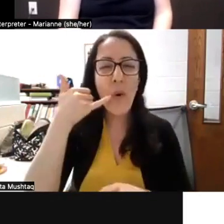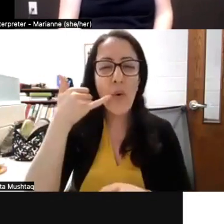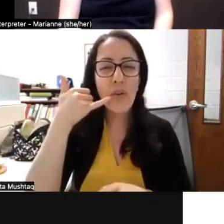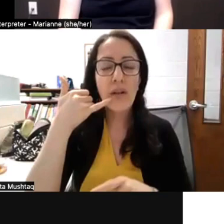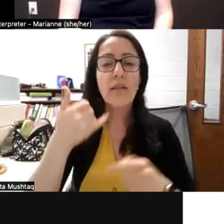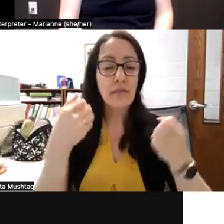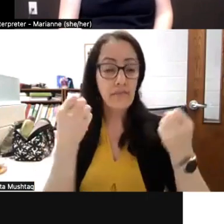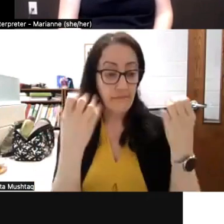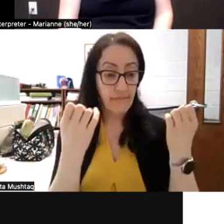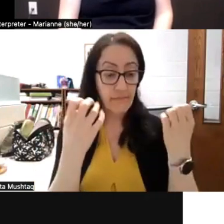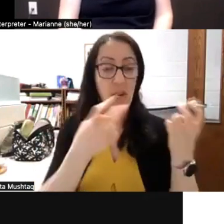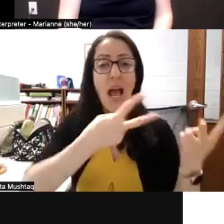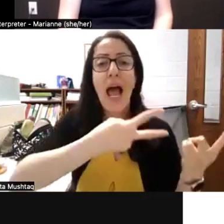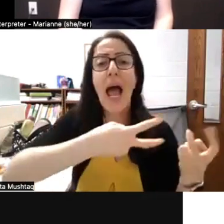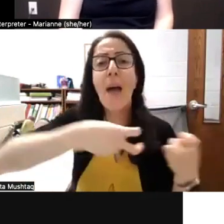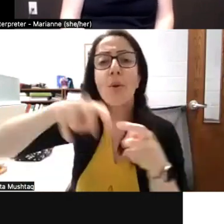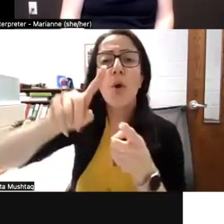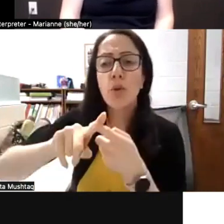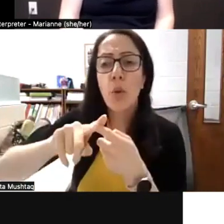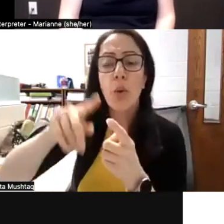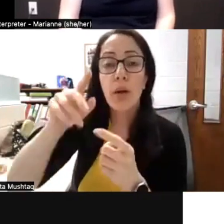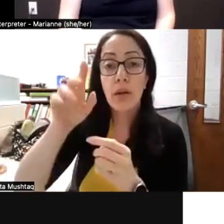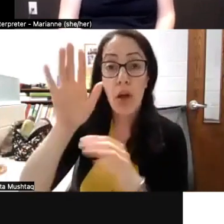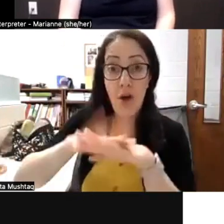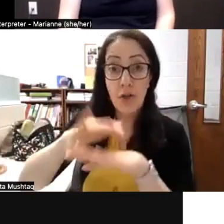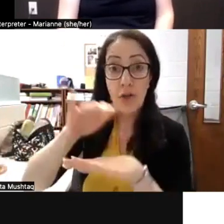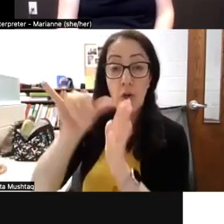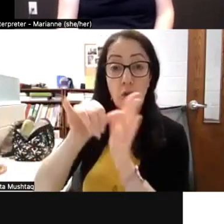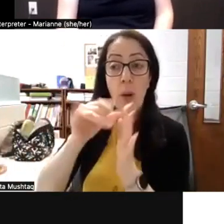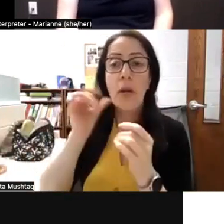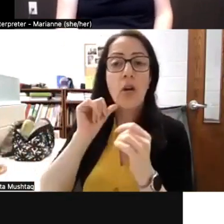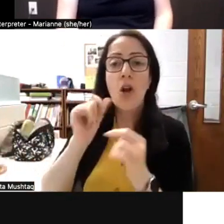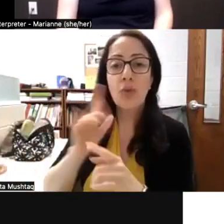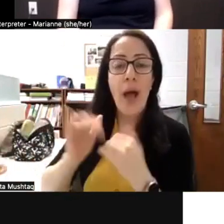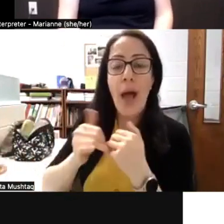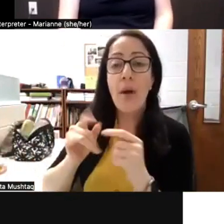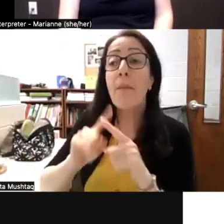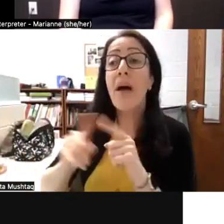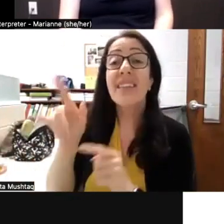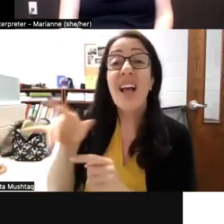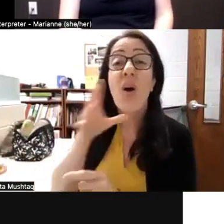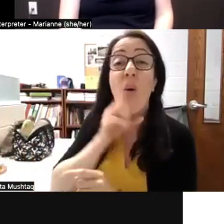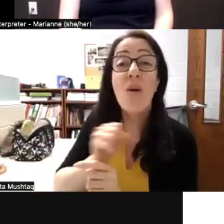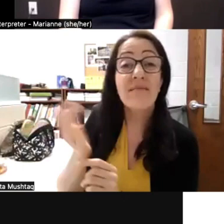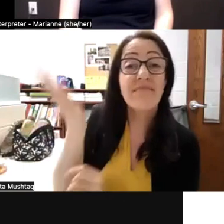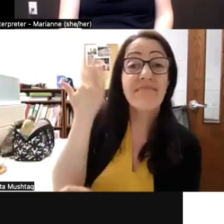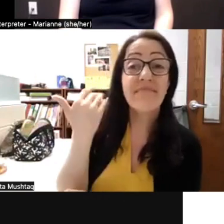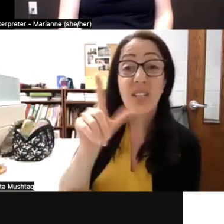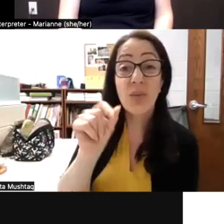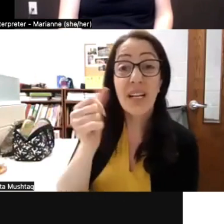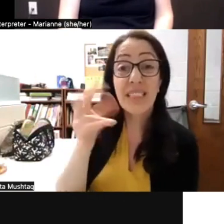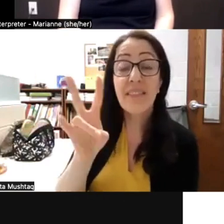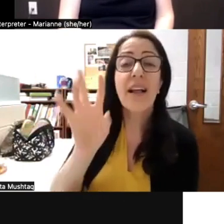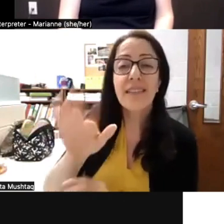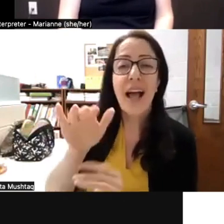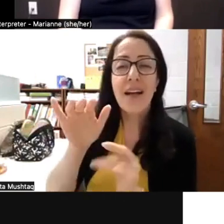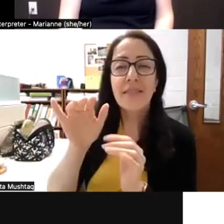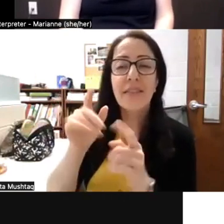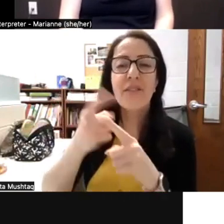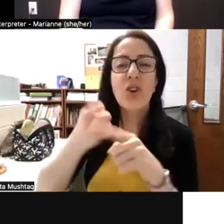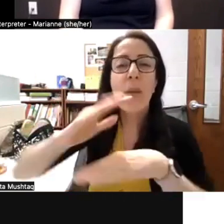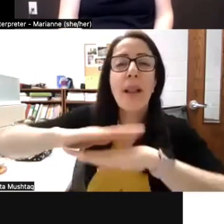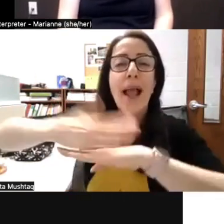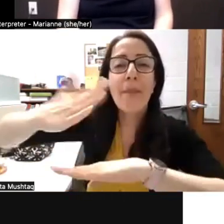fade into their memory. And of course, sign language is really suits YouTube,